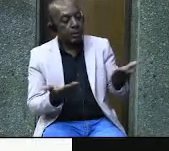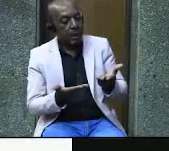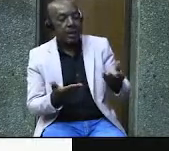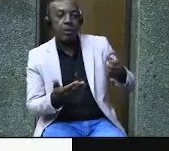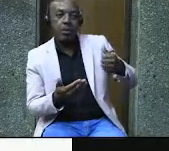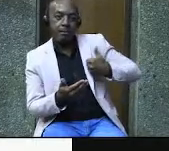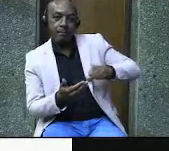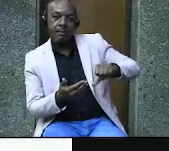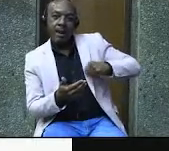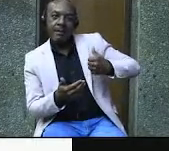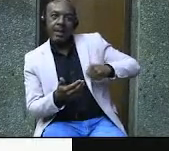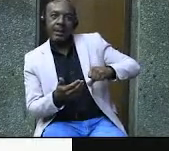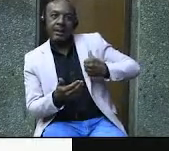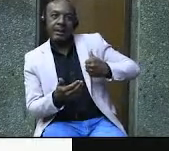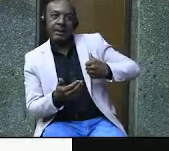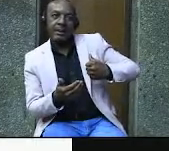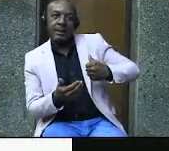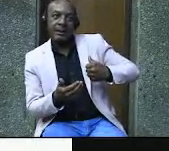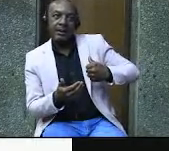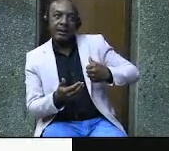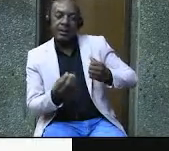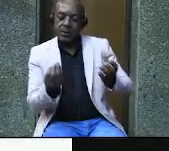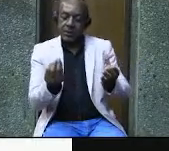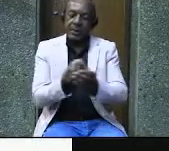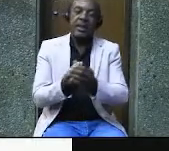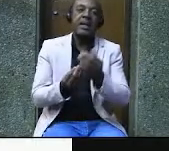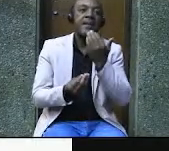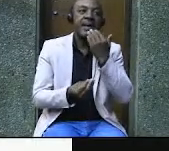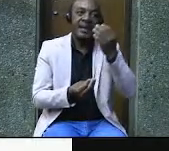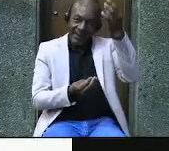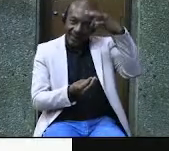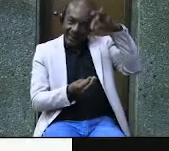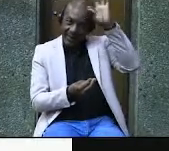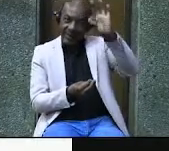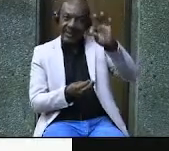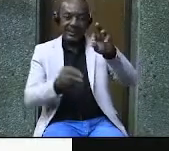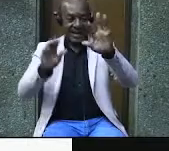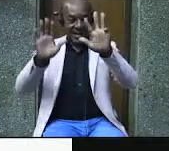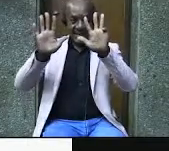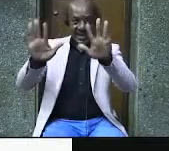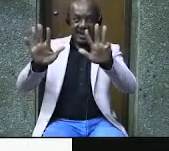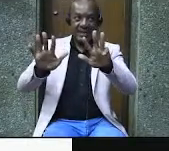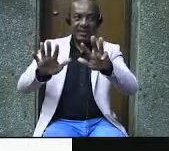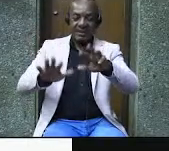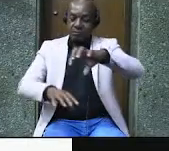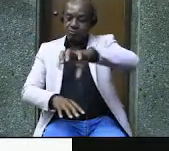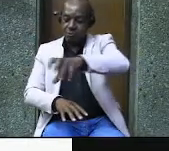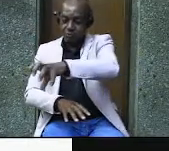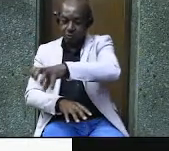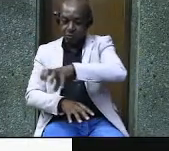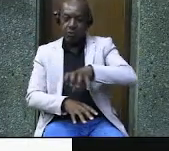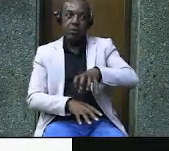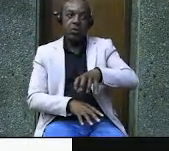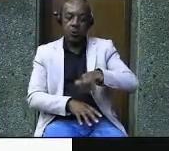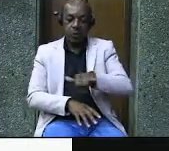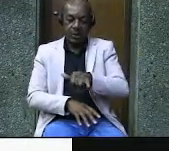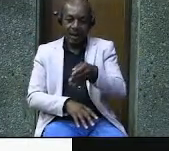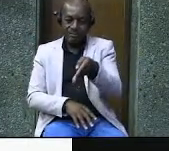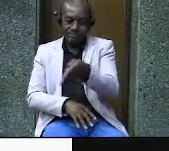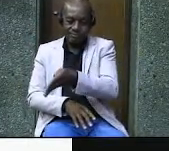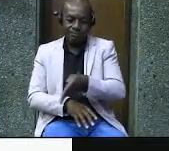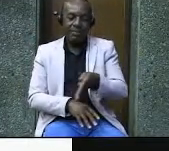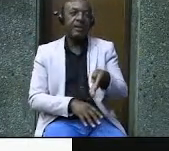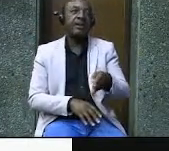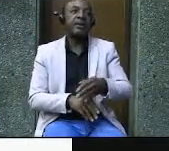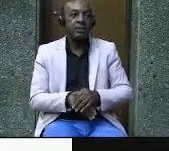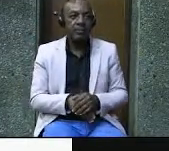provincial sphere of government, in the nine provinces that we have, or the nine provincial governments that we have, it would